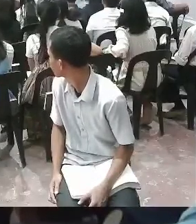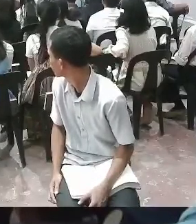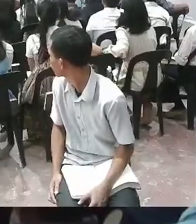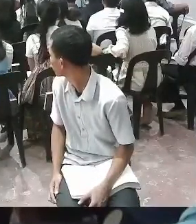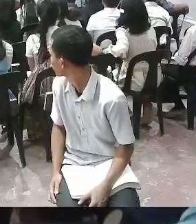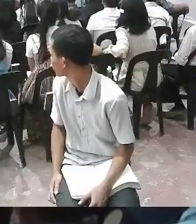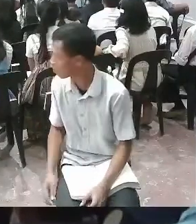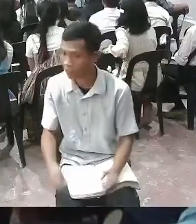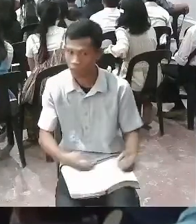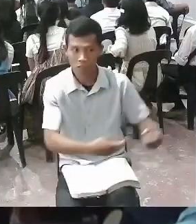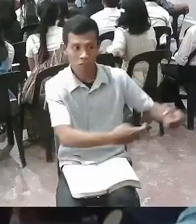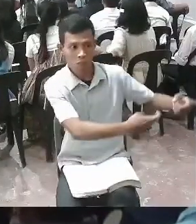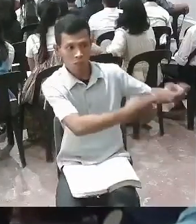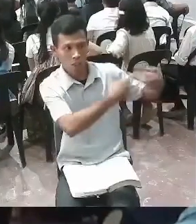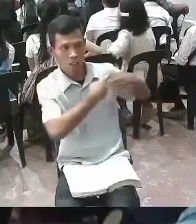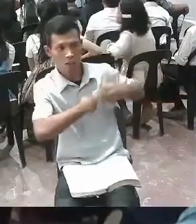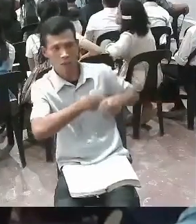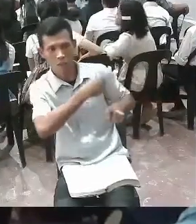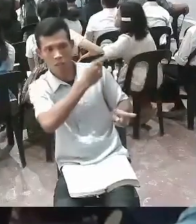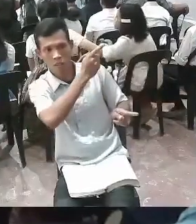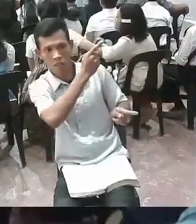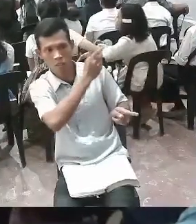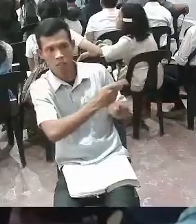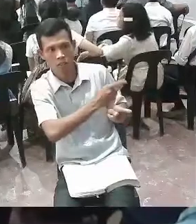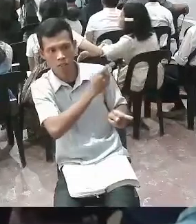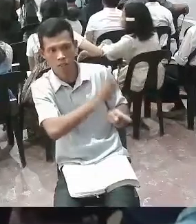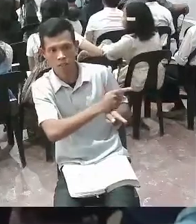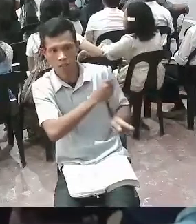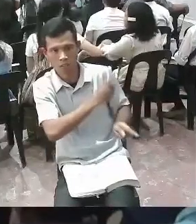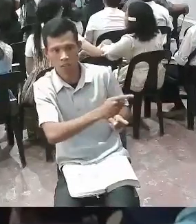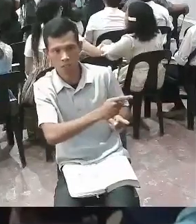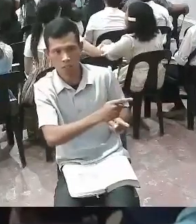And he gave me his righteousness.